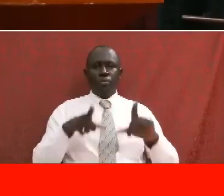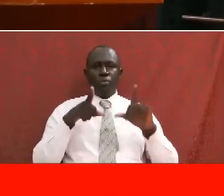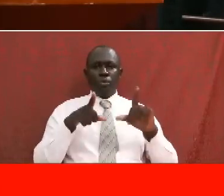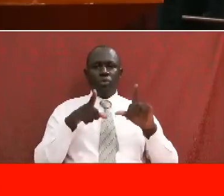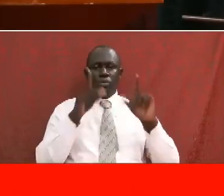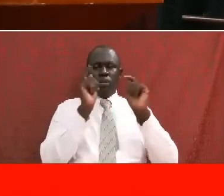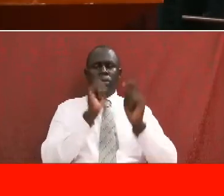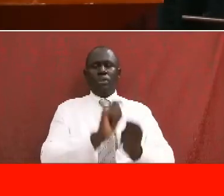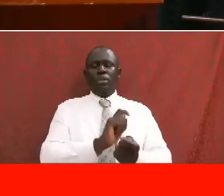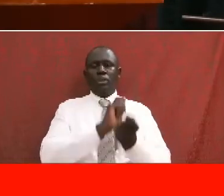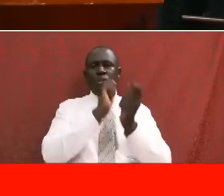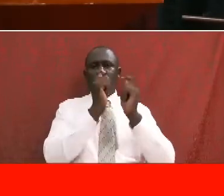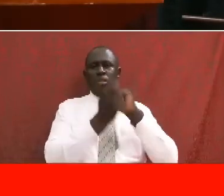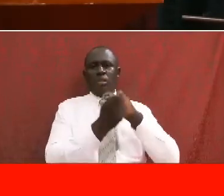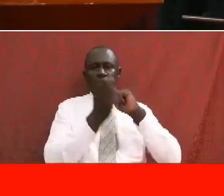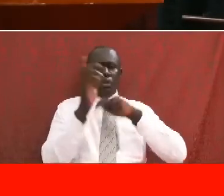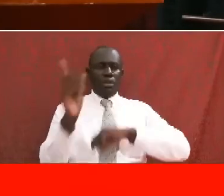to